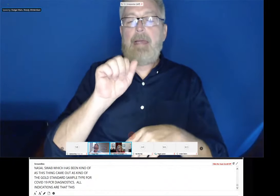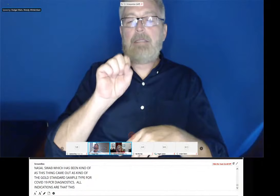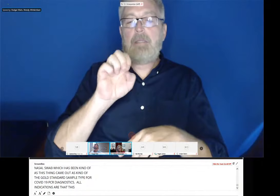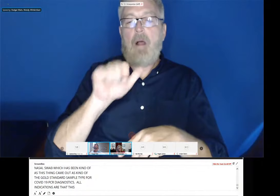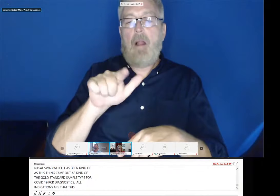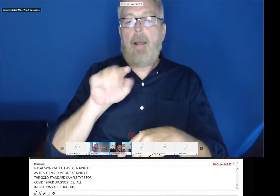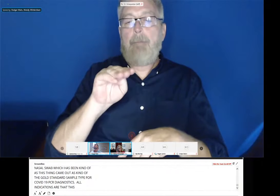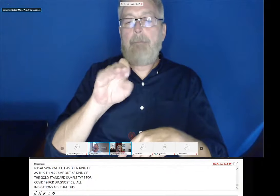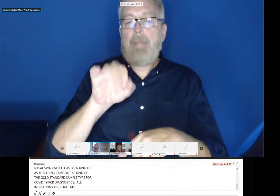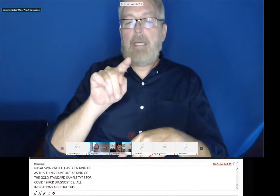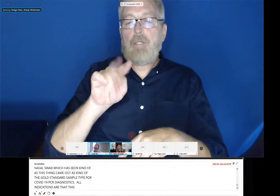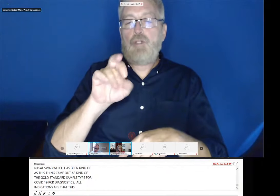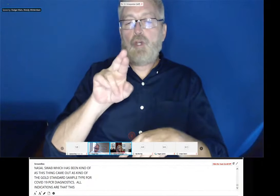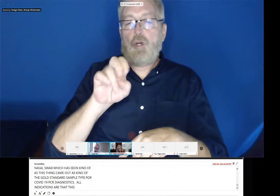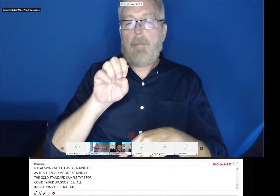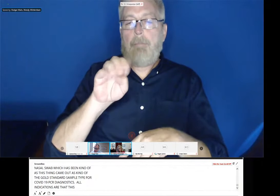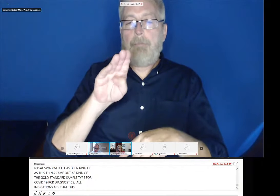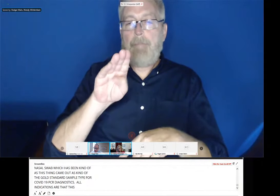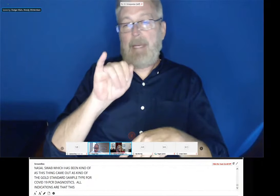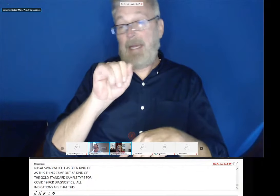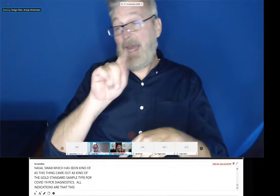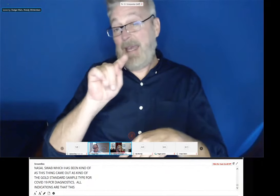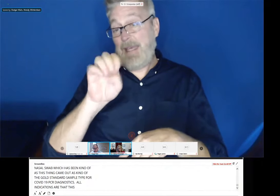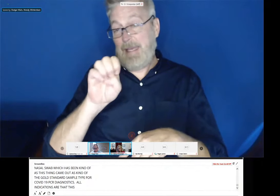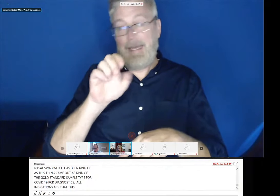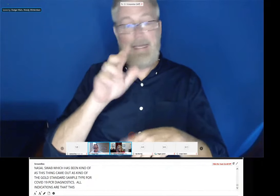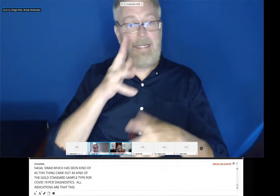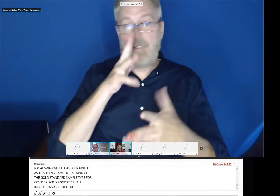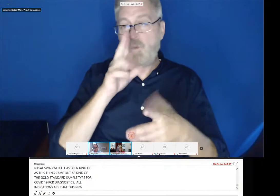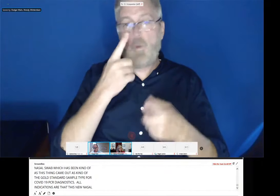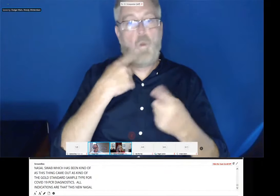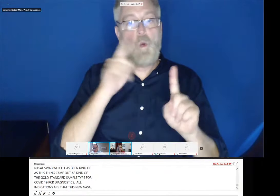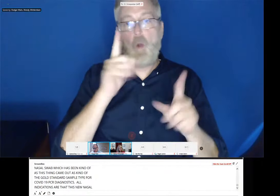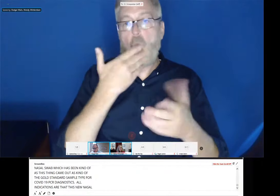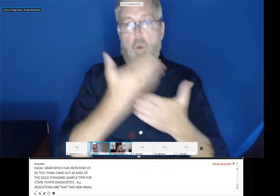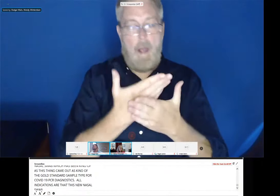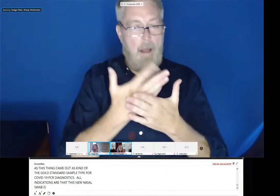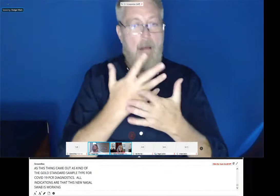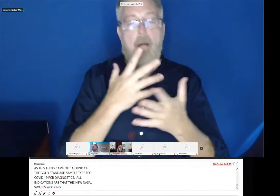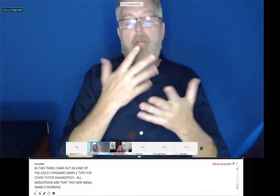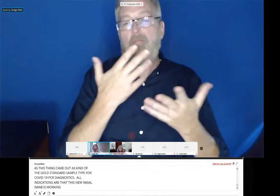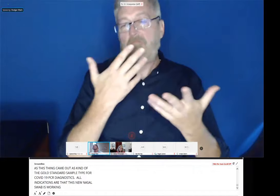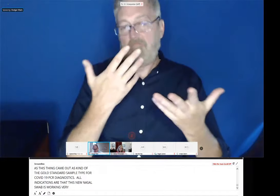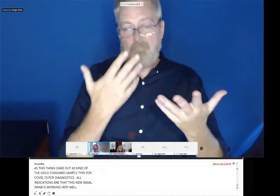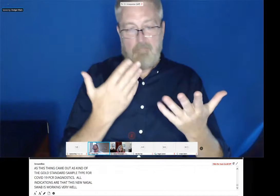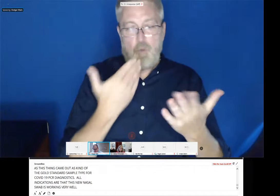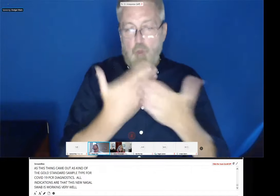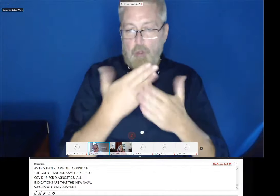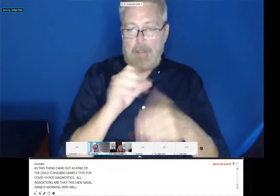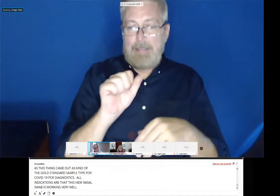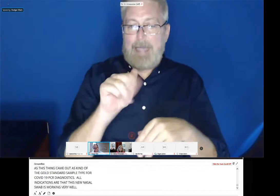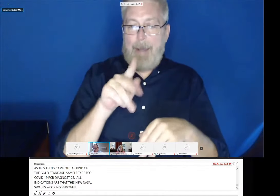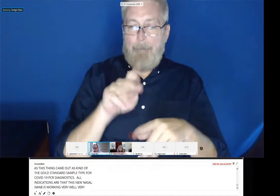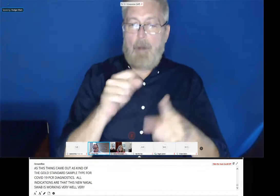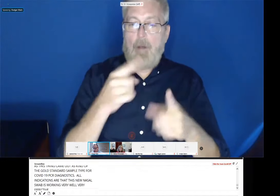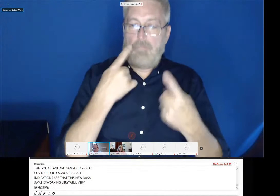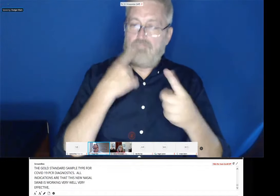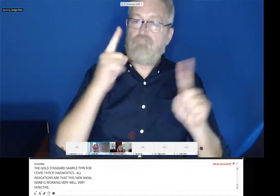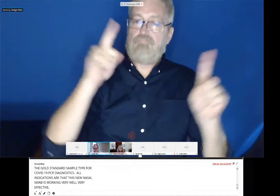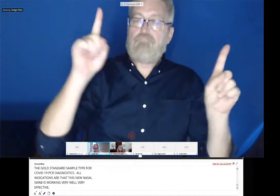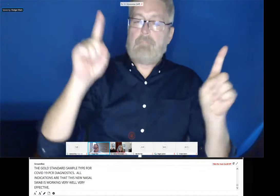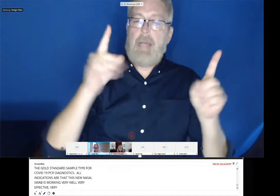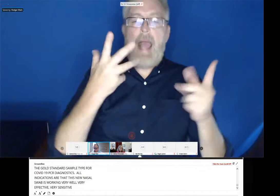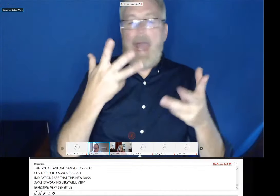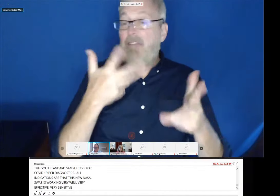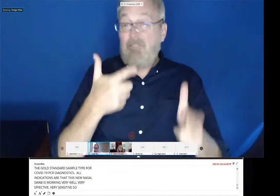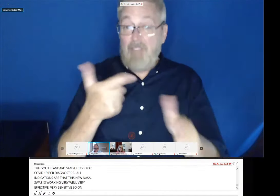is working very well, very effective, very sensitive, and so on and so forth. So, and it's a very